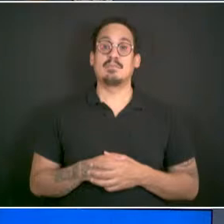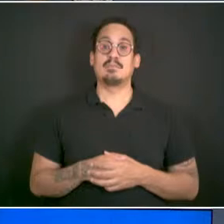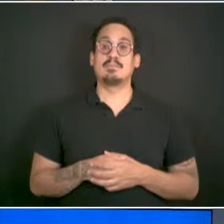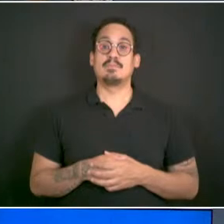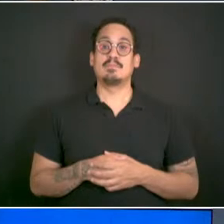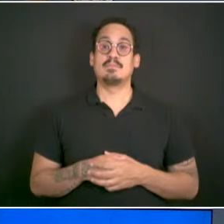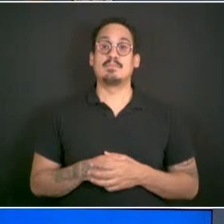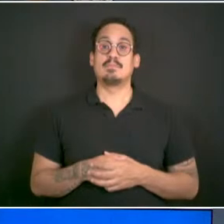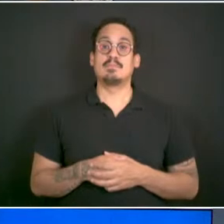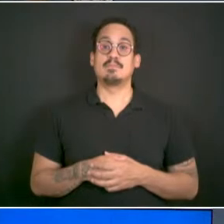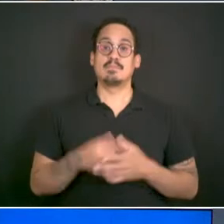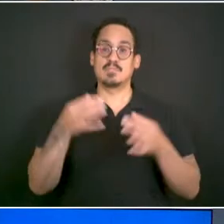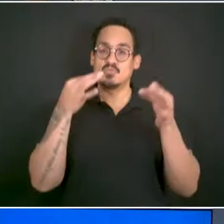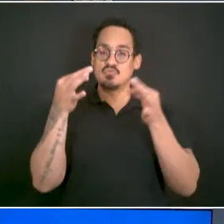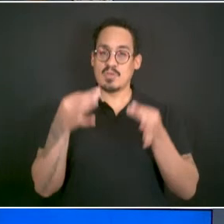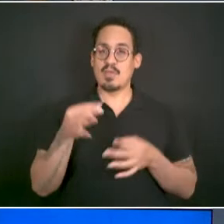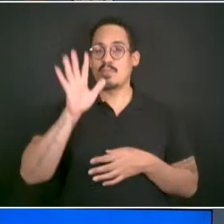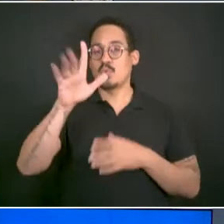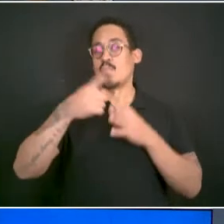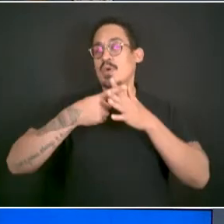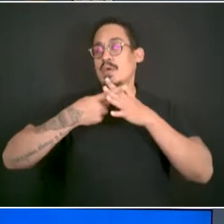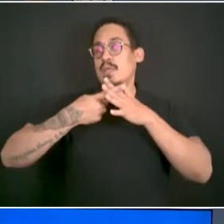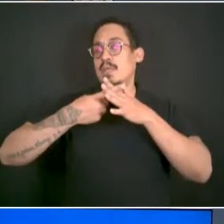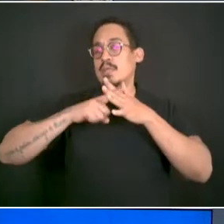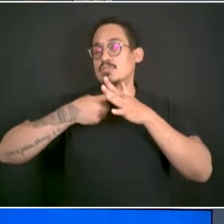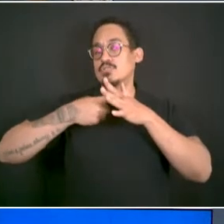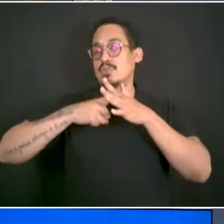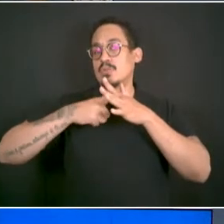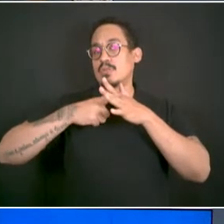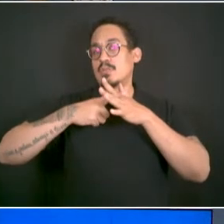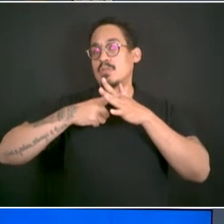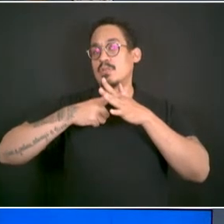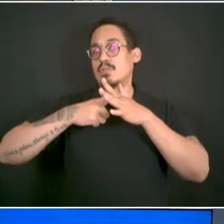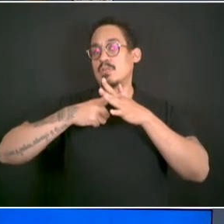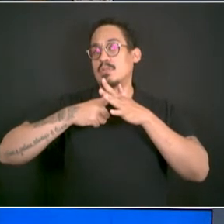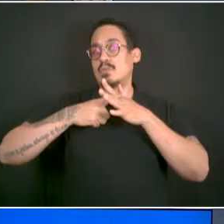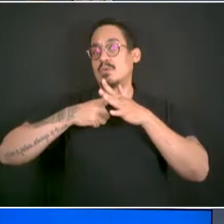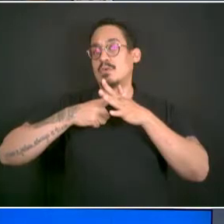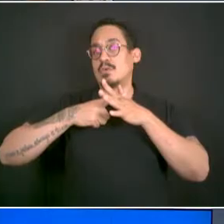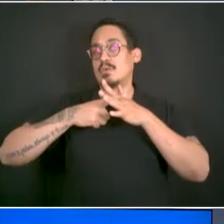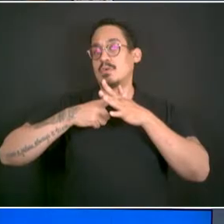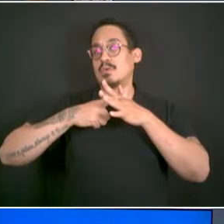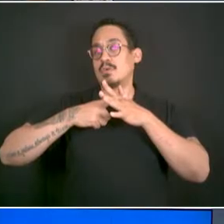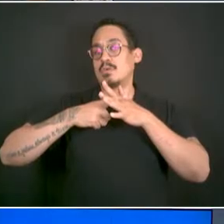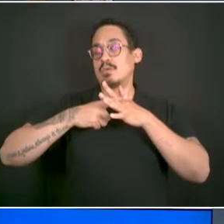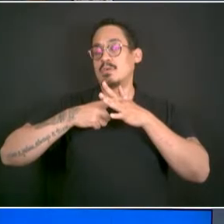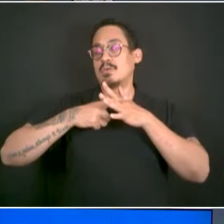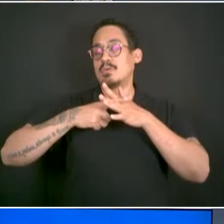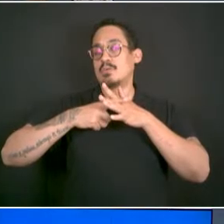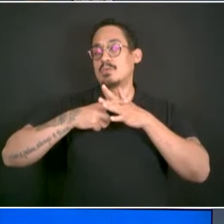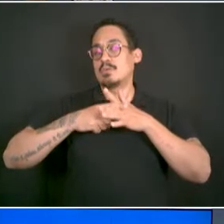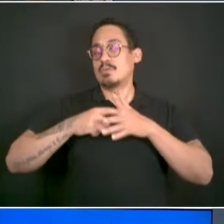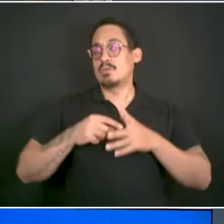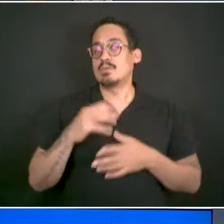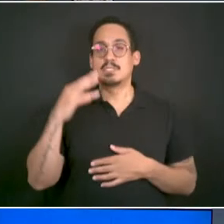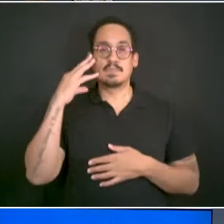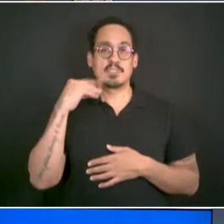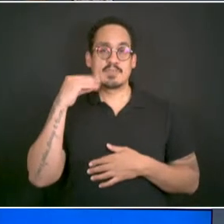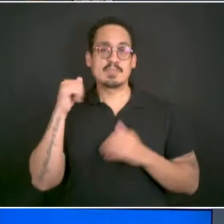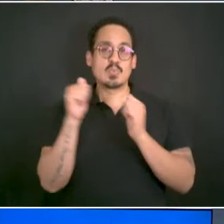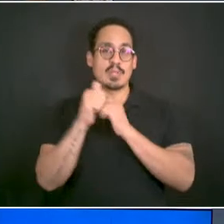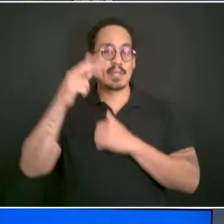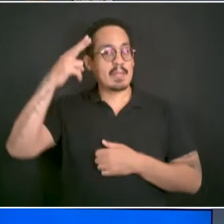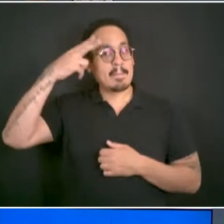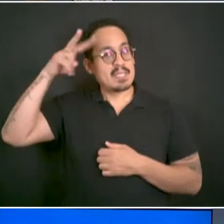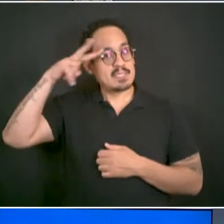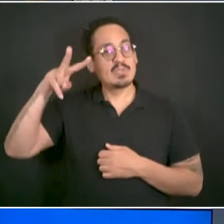your initial encounter, and that of the NYPD for that matter, with the Mexican captain and crew on board the